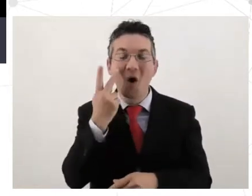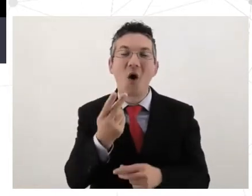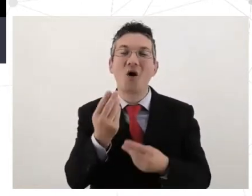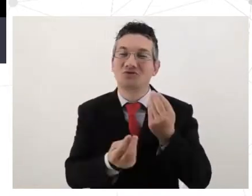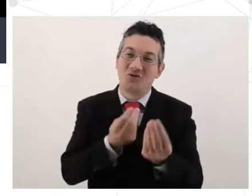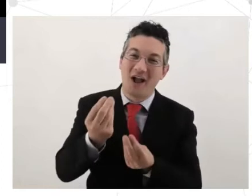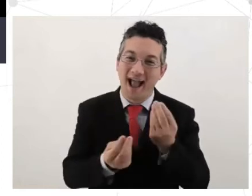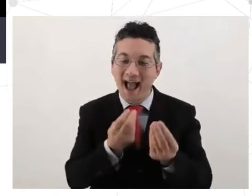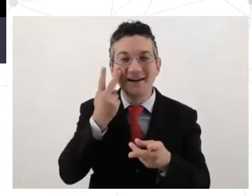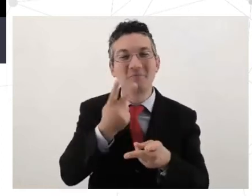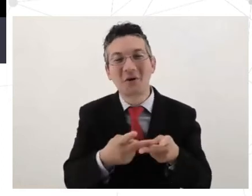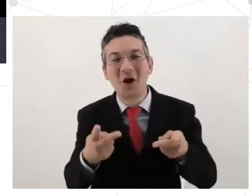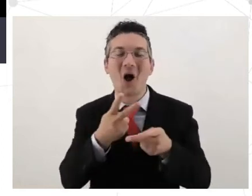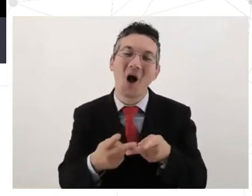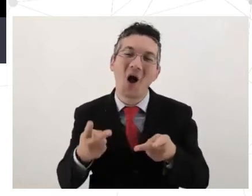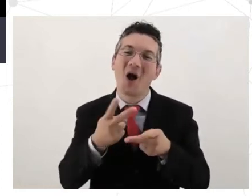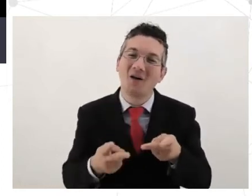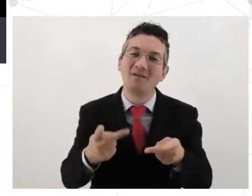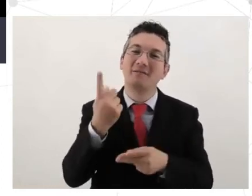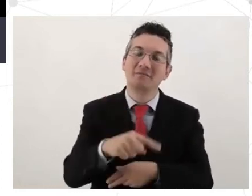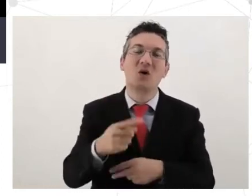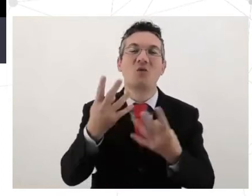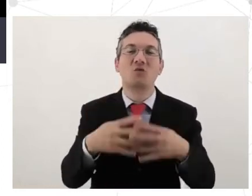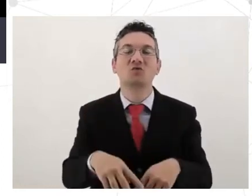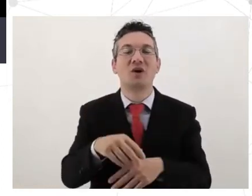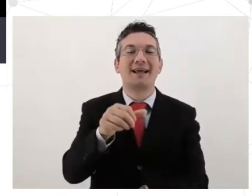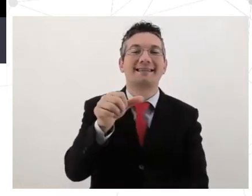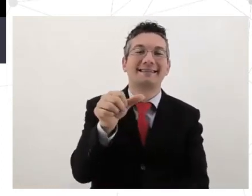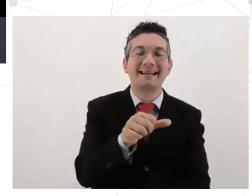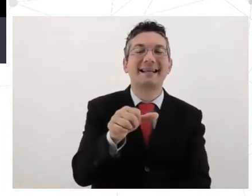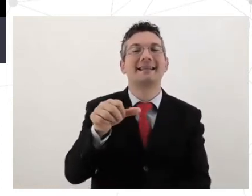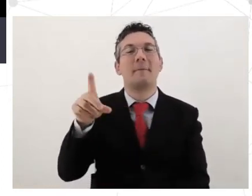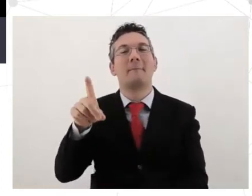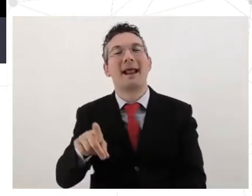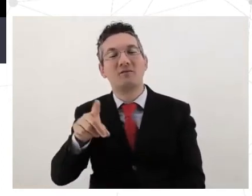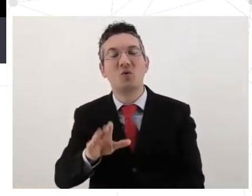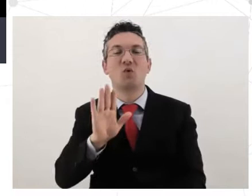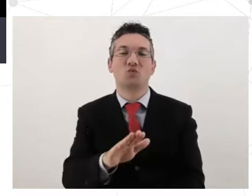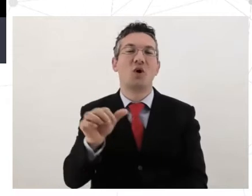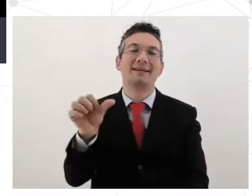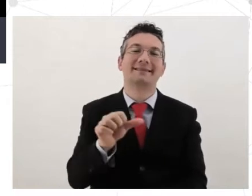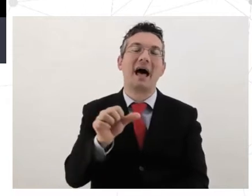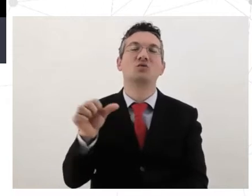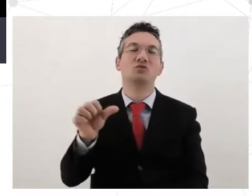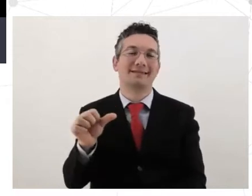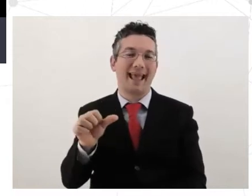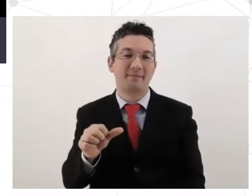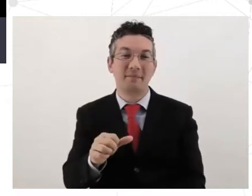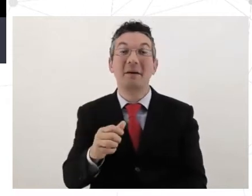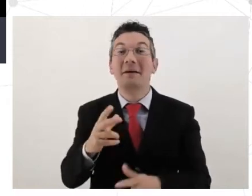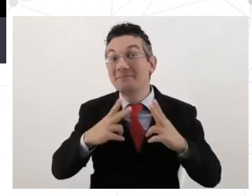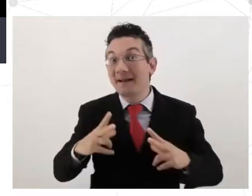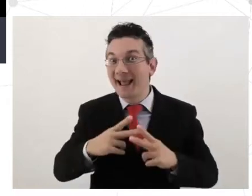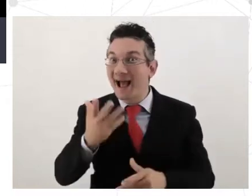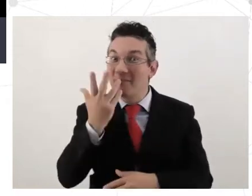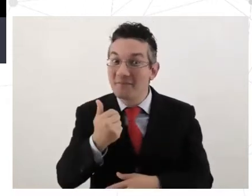You know what? Can we stop for a second, Janelle? Yeah, carry on. I can edit this bit out. You know what happens is I have to minimize your